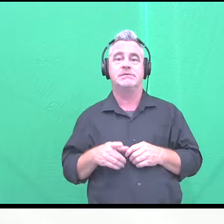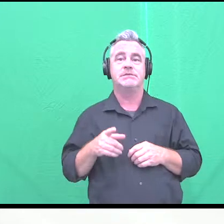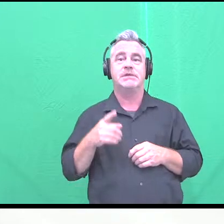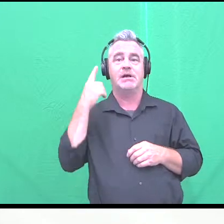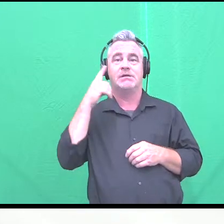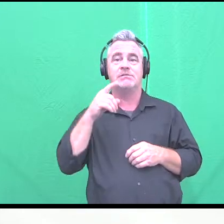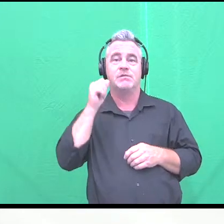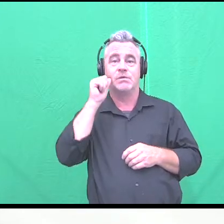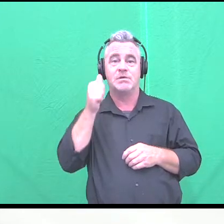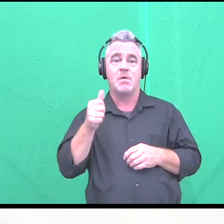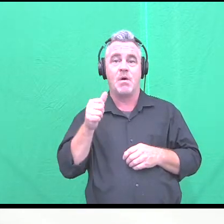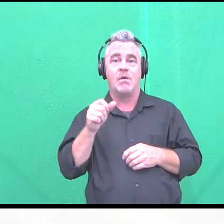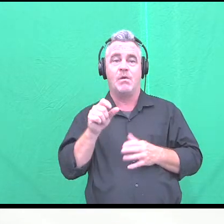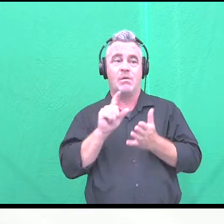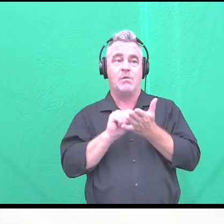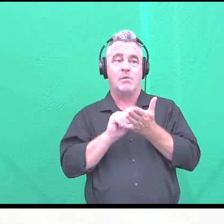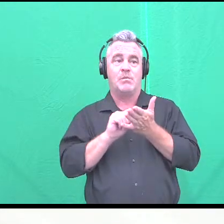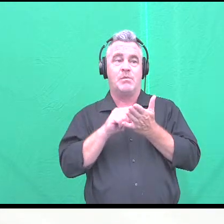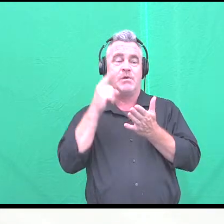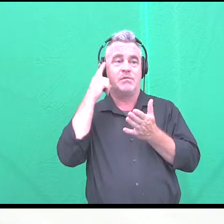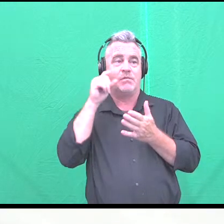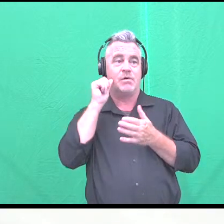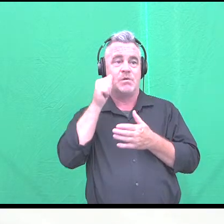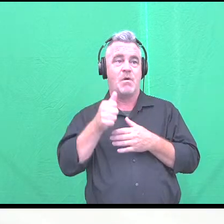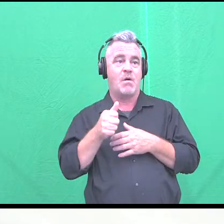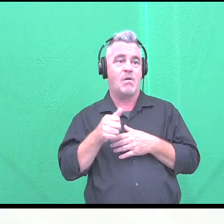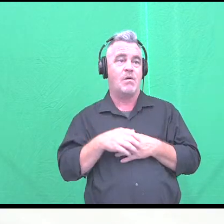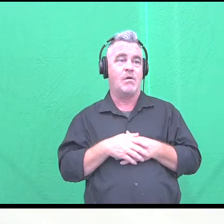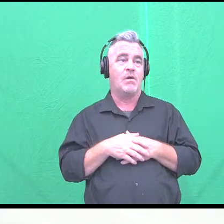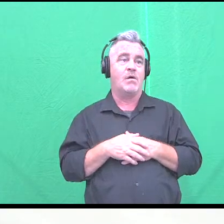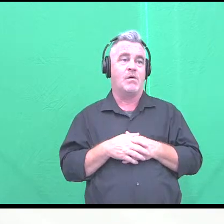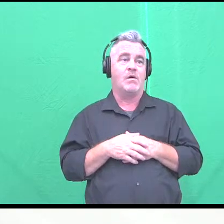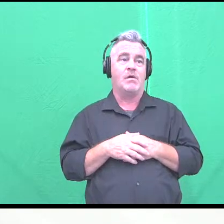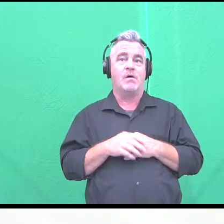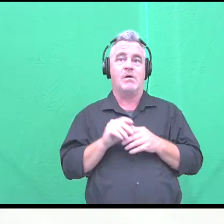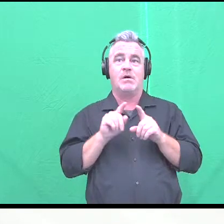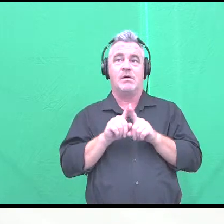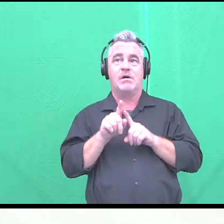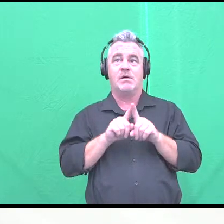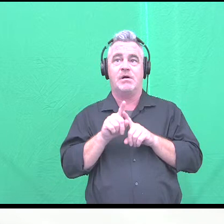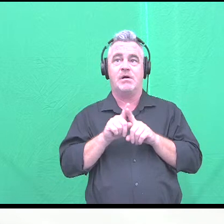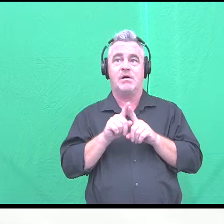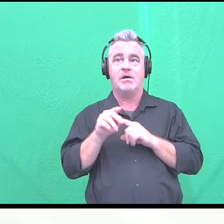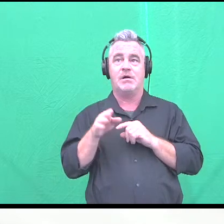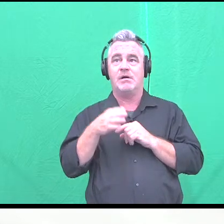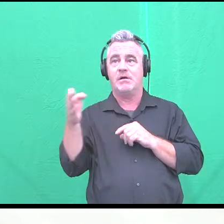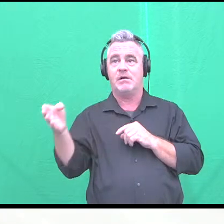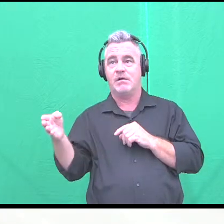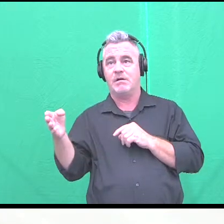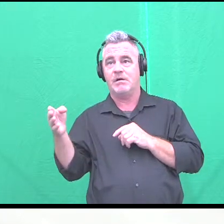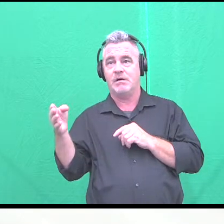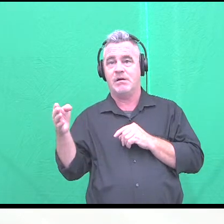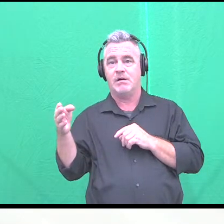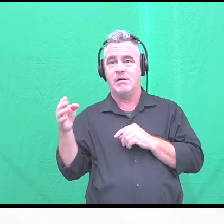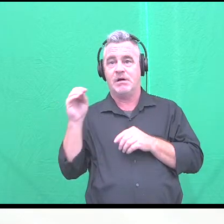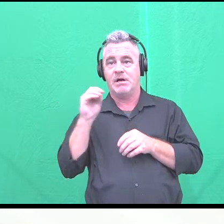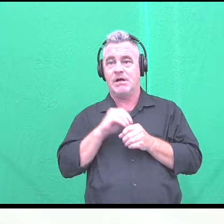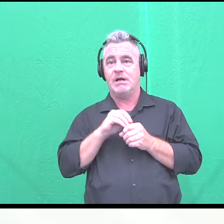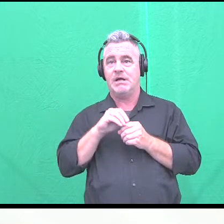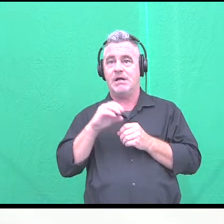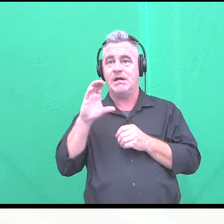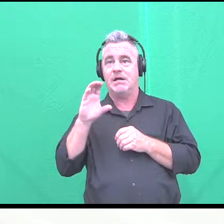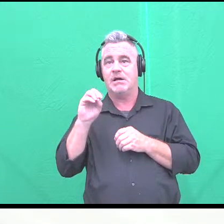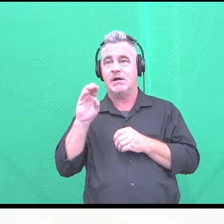copies. It will be in the Desert Sun tomorrow. So I put an asterisk next to this one. to say that I'm in compliance,